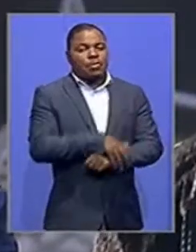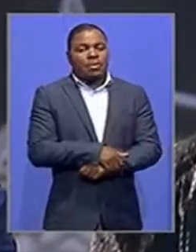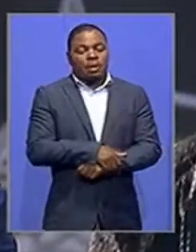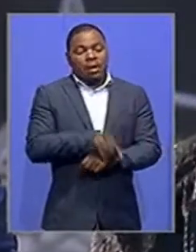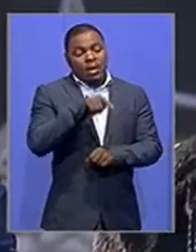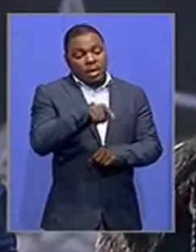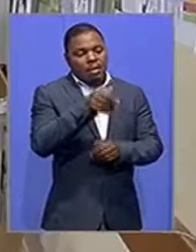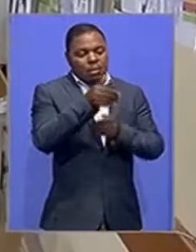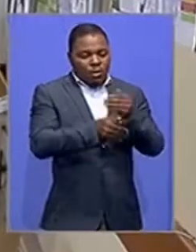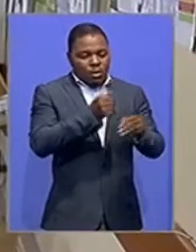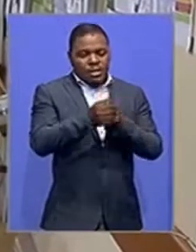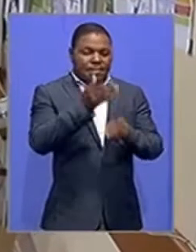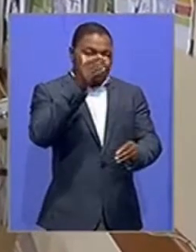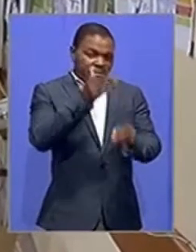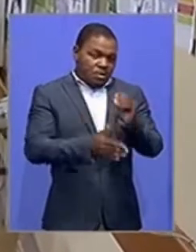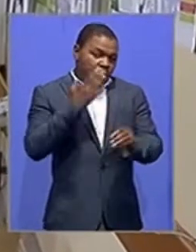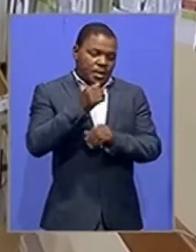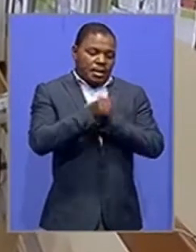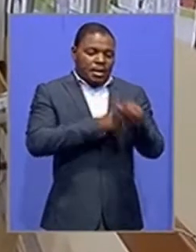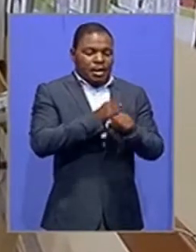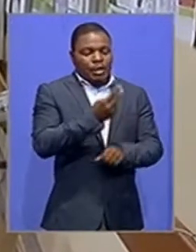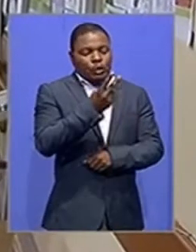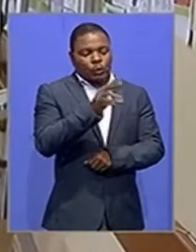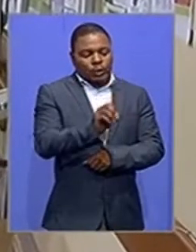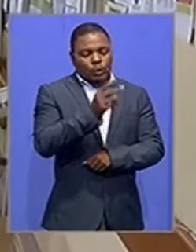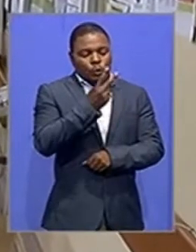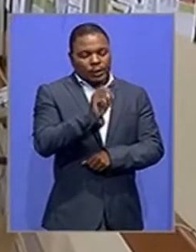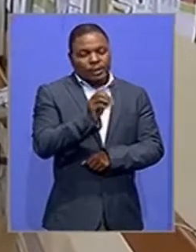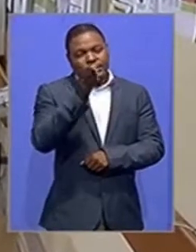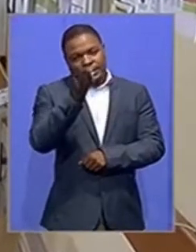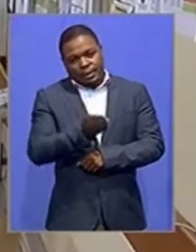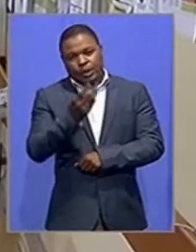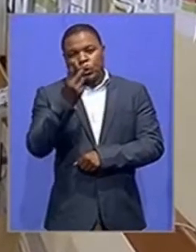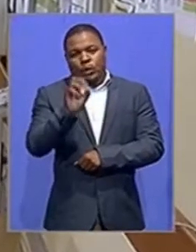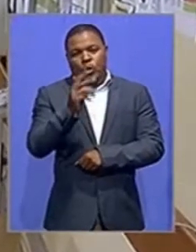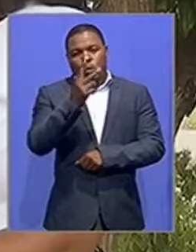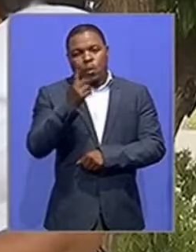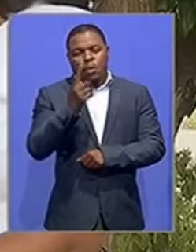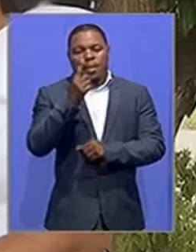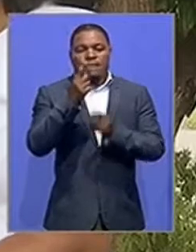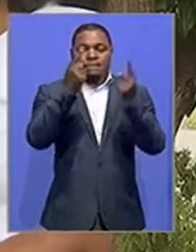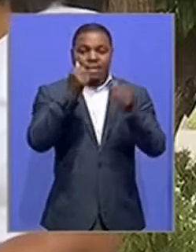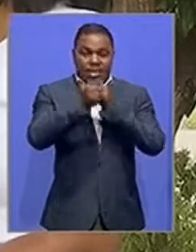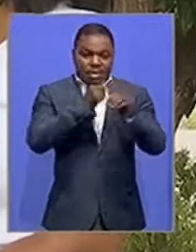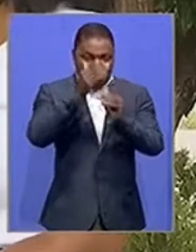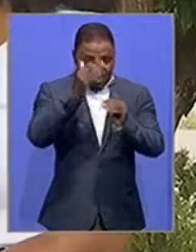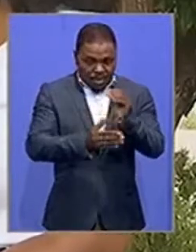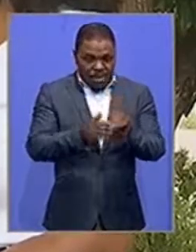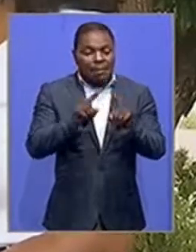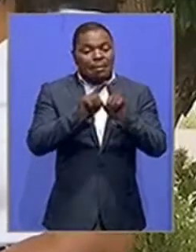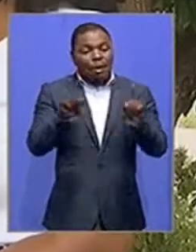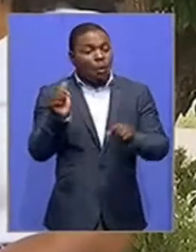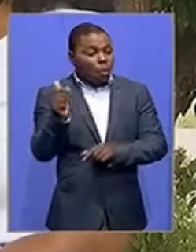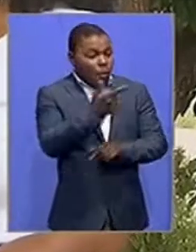fihla pheletsong ha lemo sa ditjhelete sa 2020-2021 se fela. Empa sena ha se